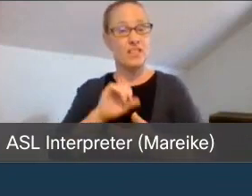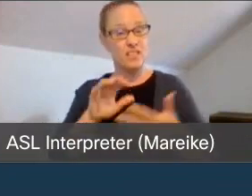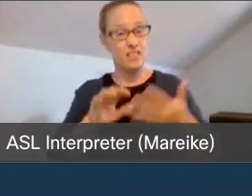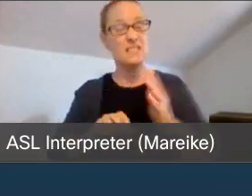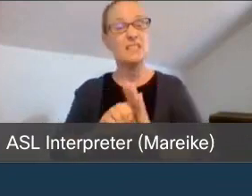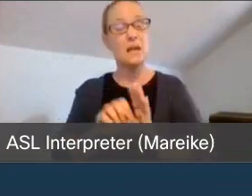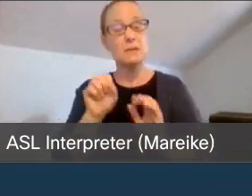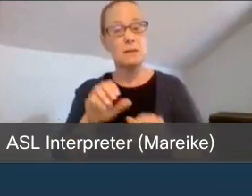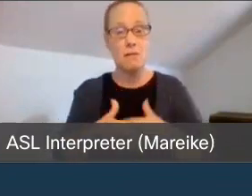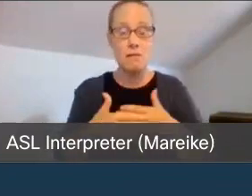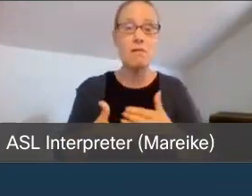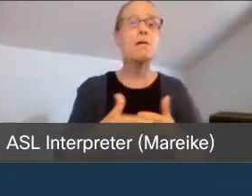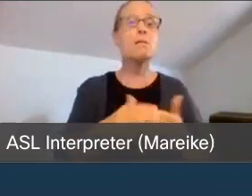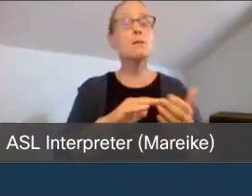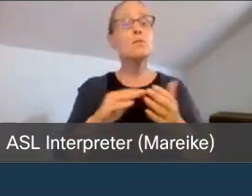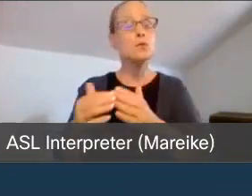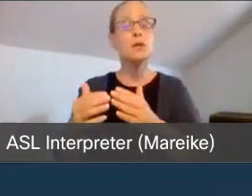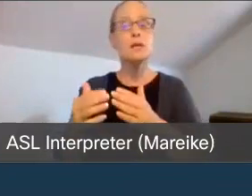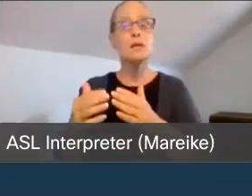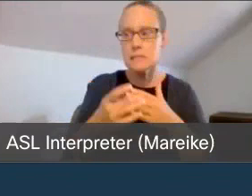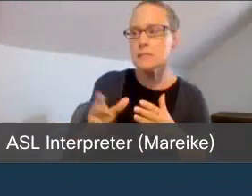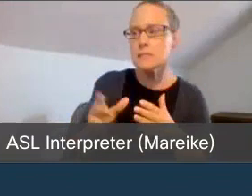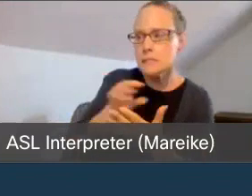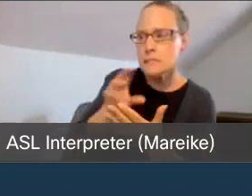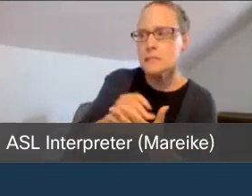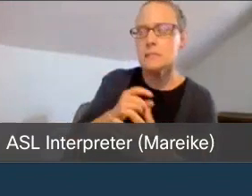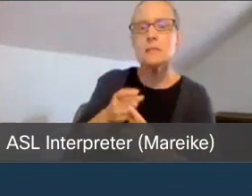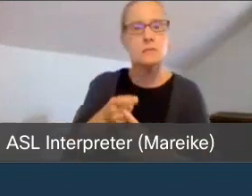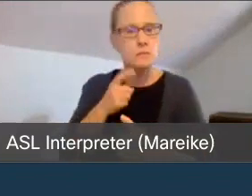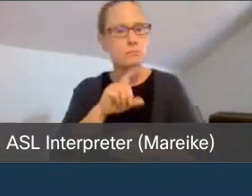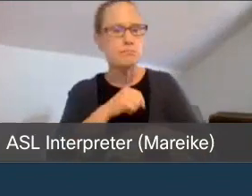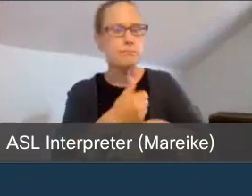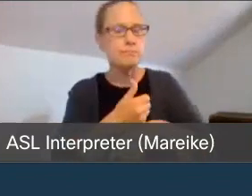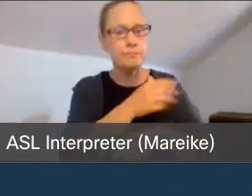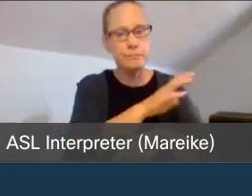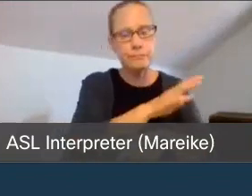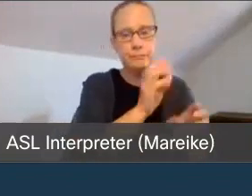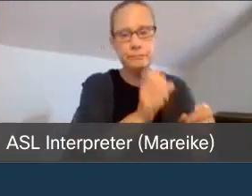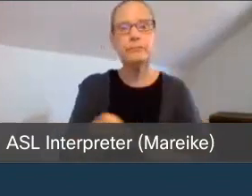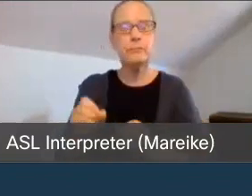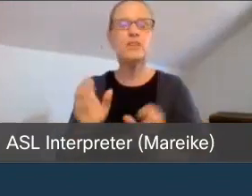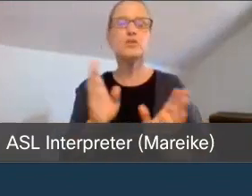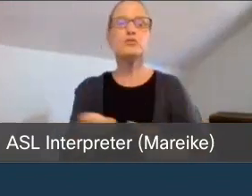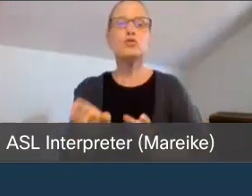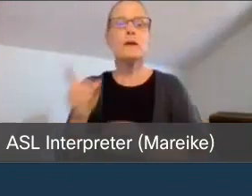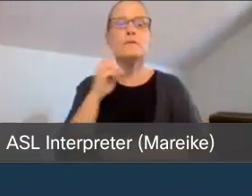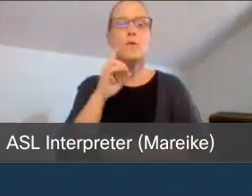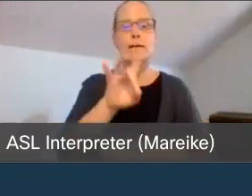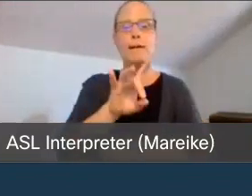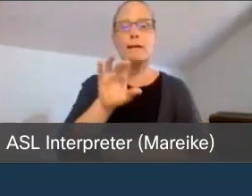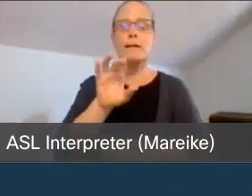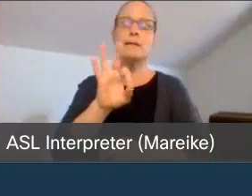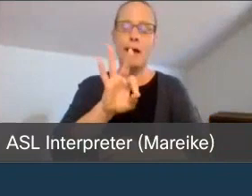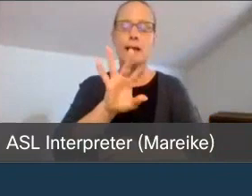communities guide your strategies as you revisit crisis response and prepare for 988